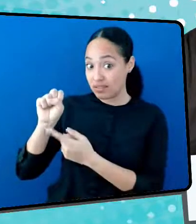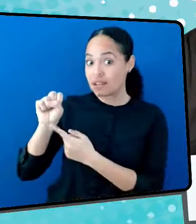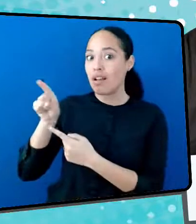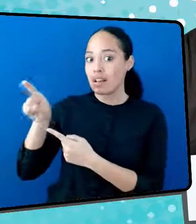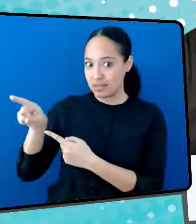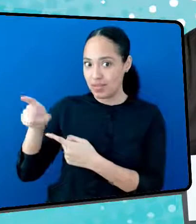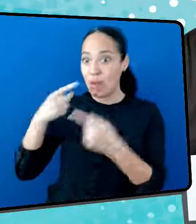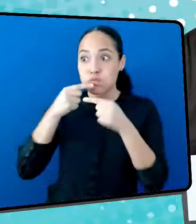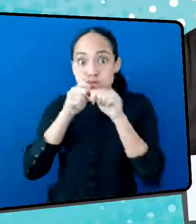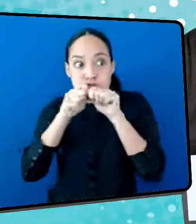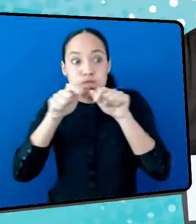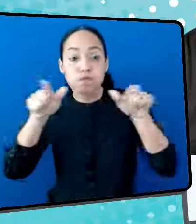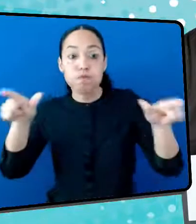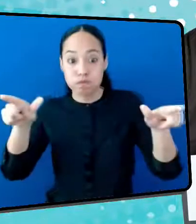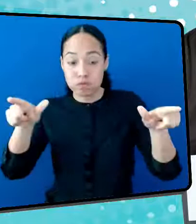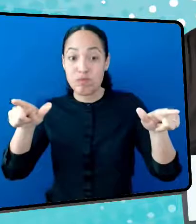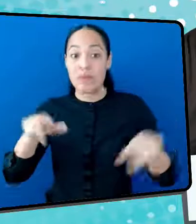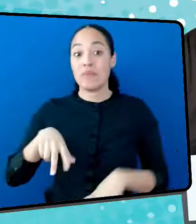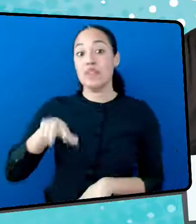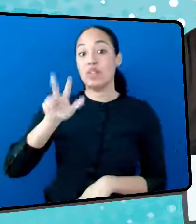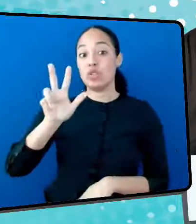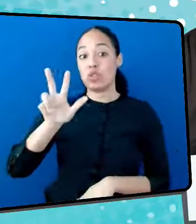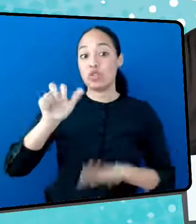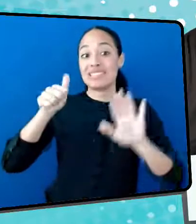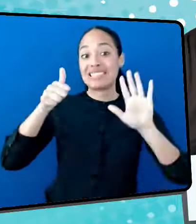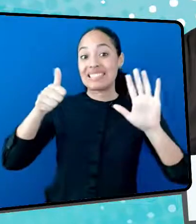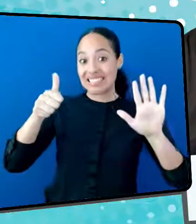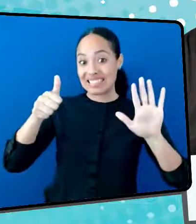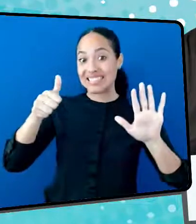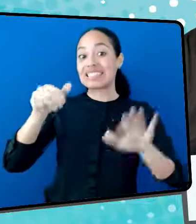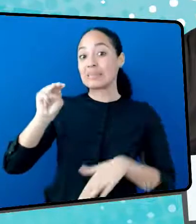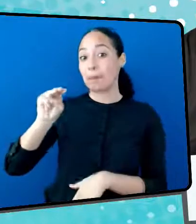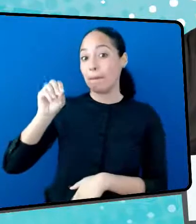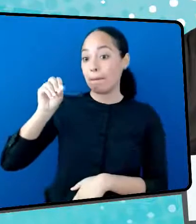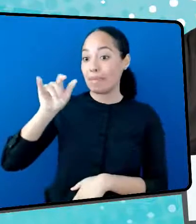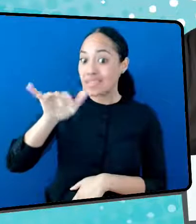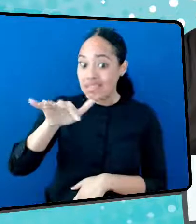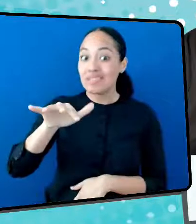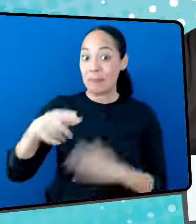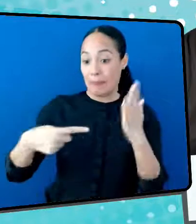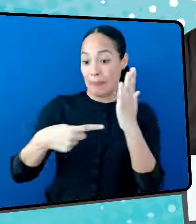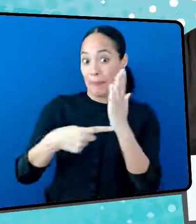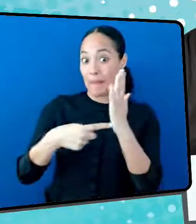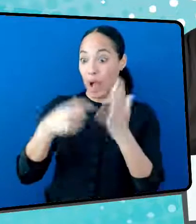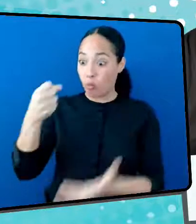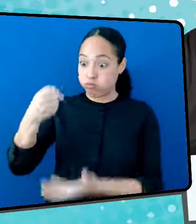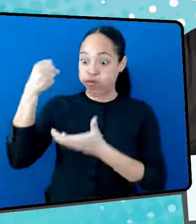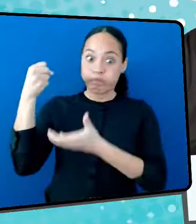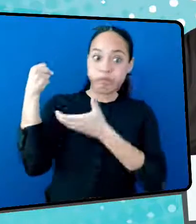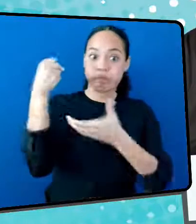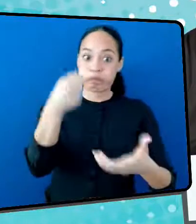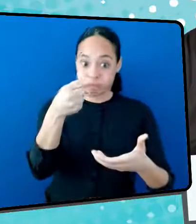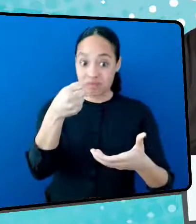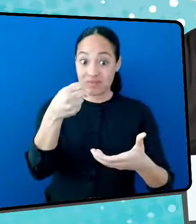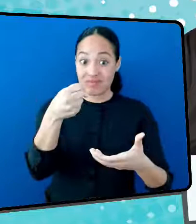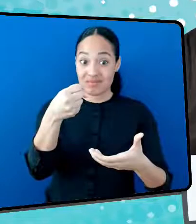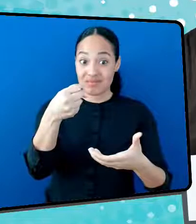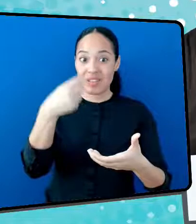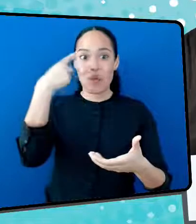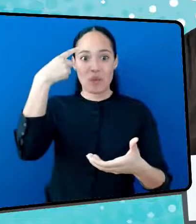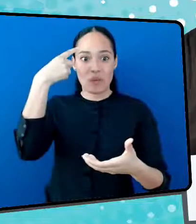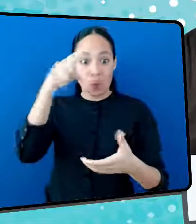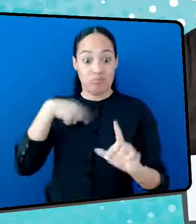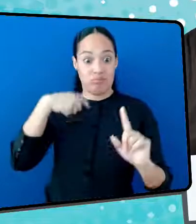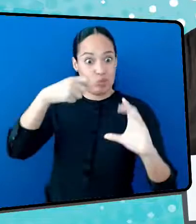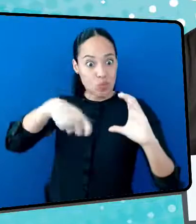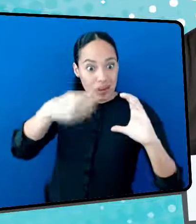projects. And our partners at Adam Brooks Hospital actually got a grant to take the InnerEye open source toolkit.